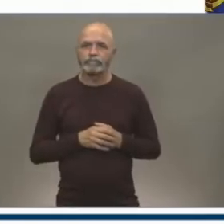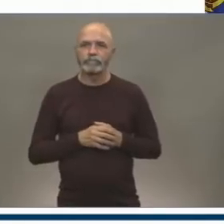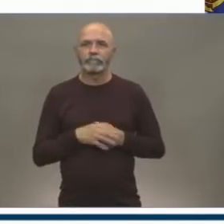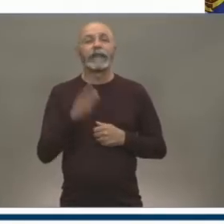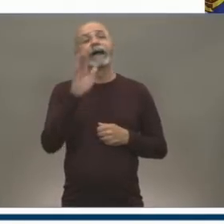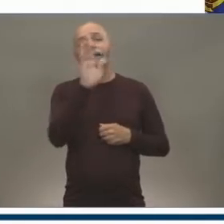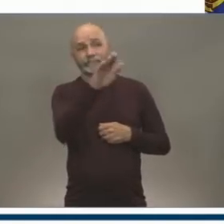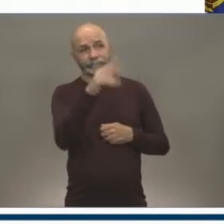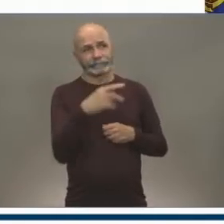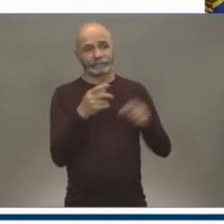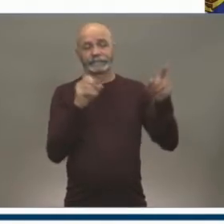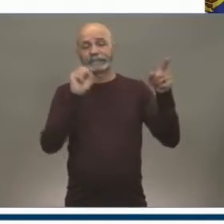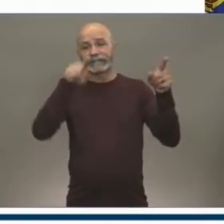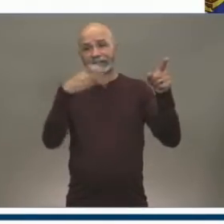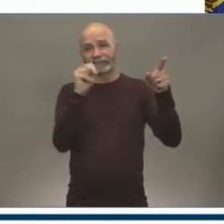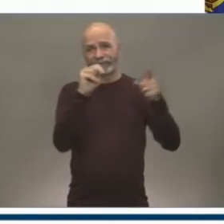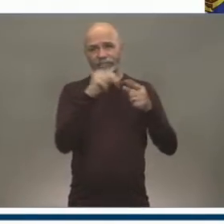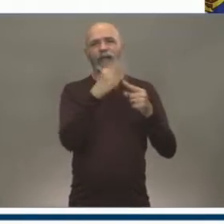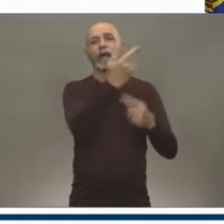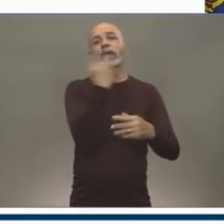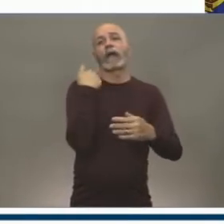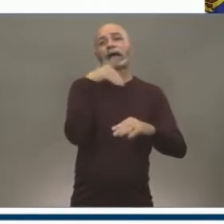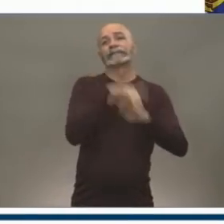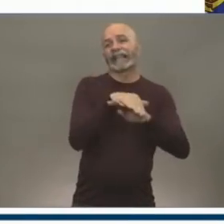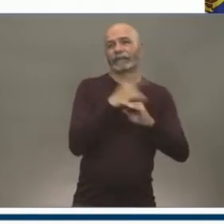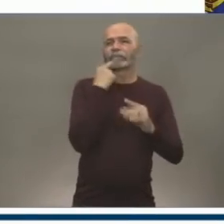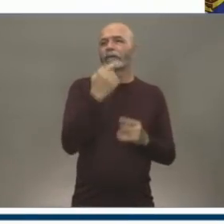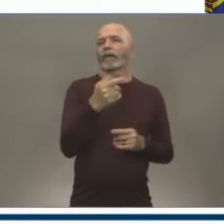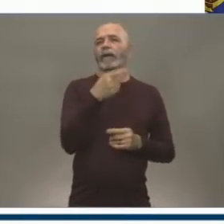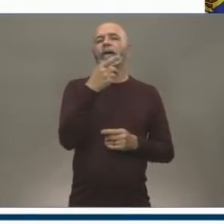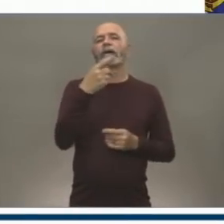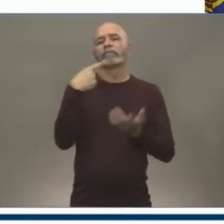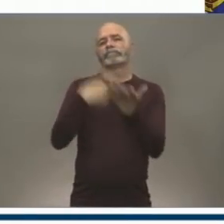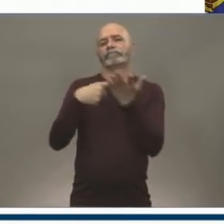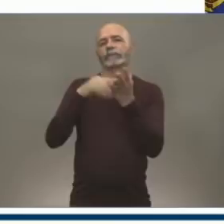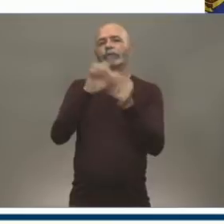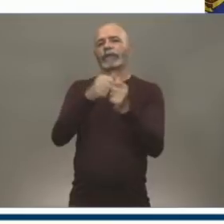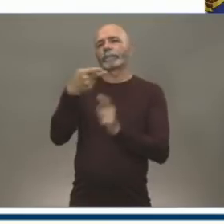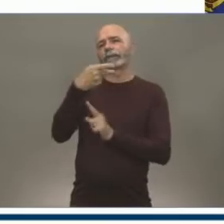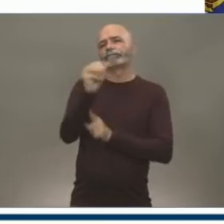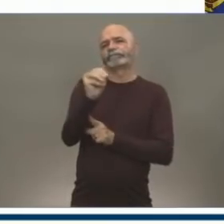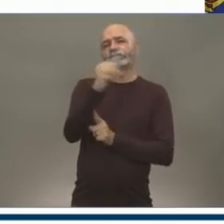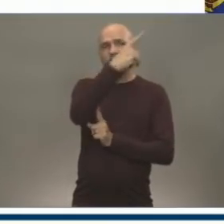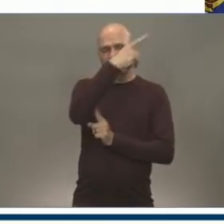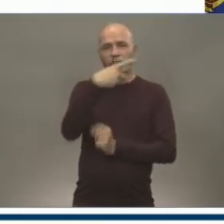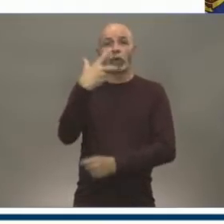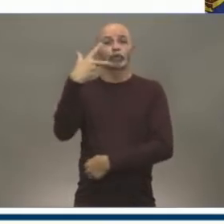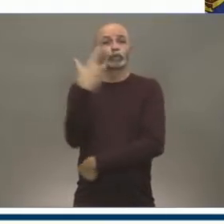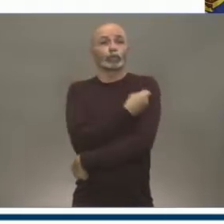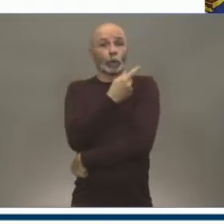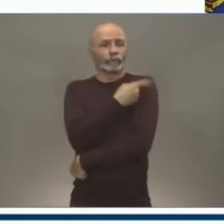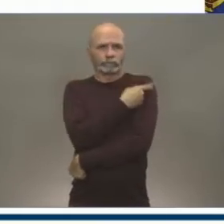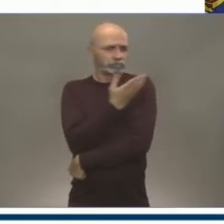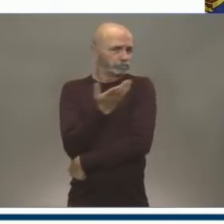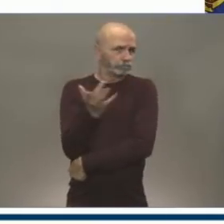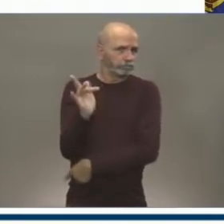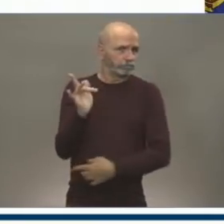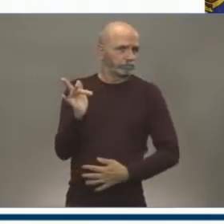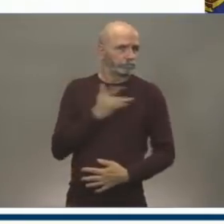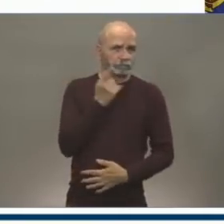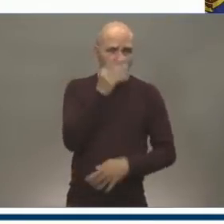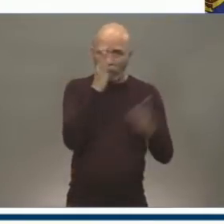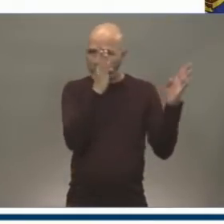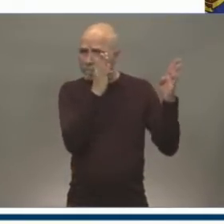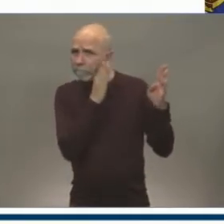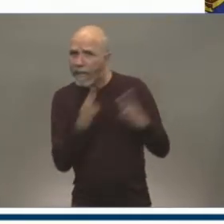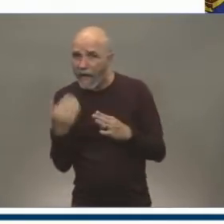the Prime Minister last night about the vaccine rollout. Were there any concerns you took away from that call? And can you kind of detail a plan and timeline for the vaccine